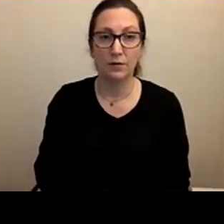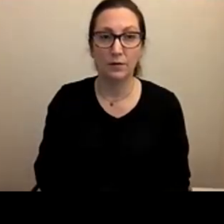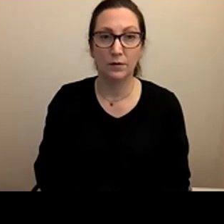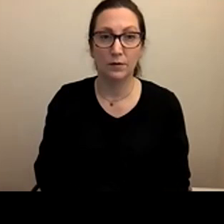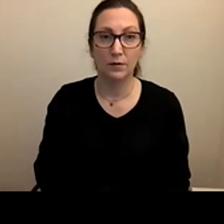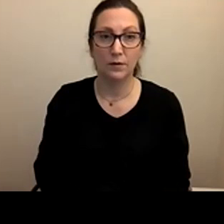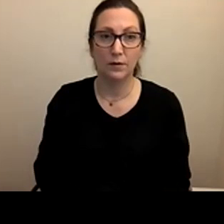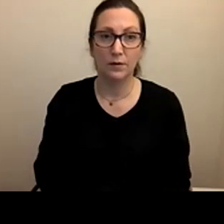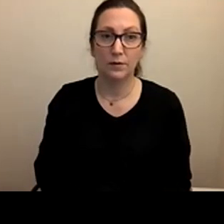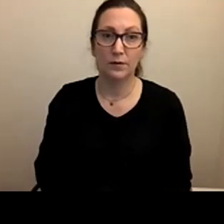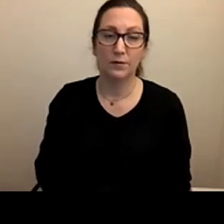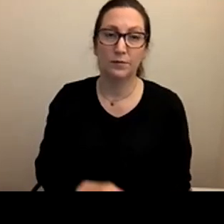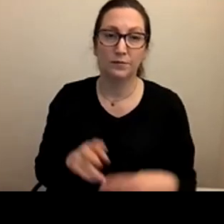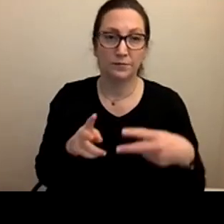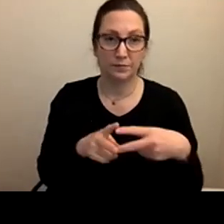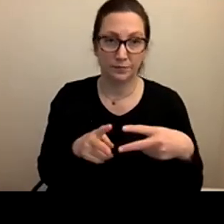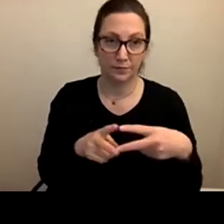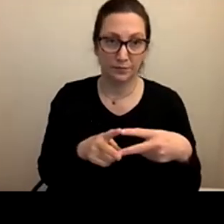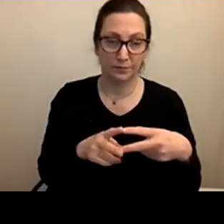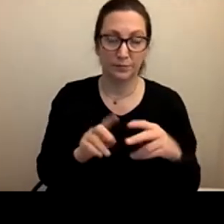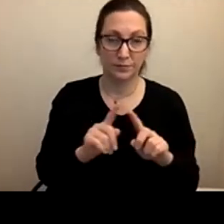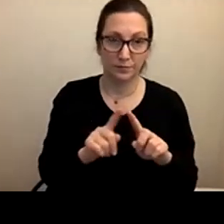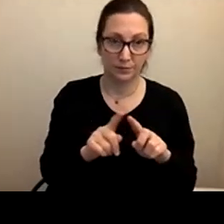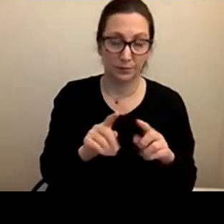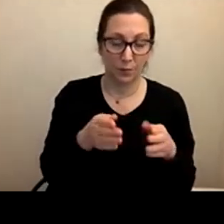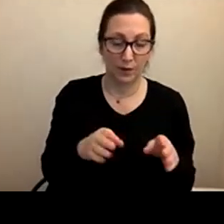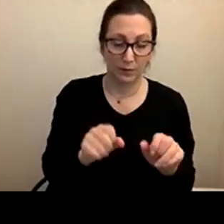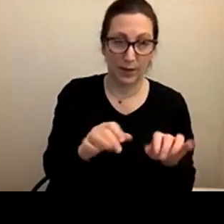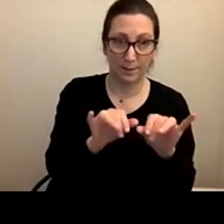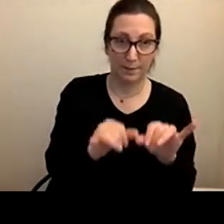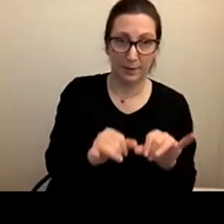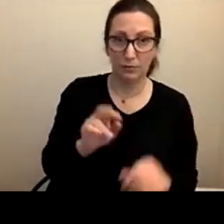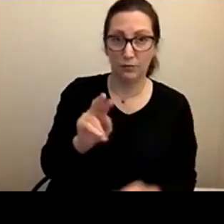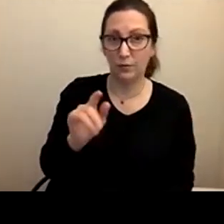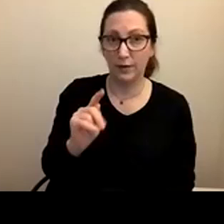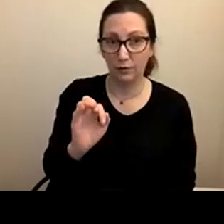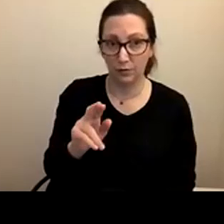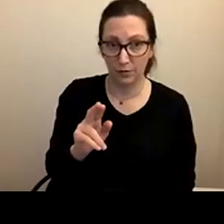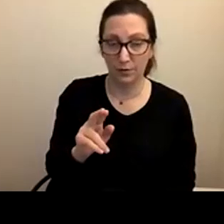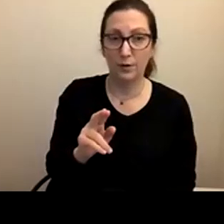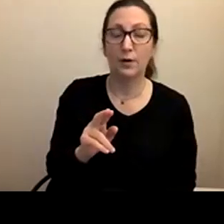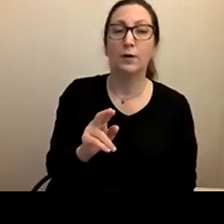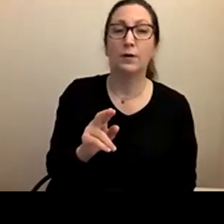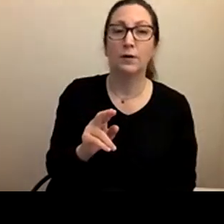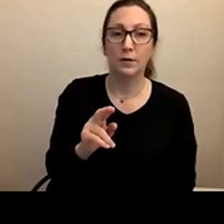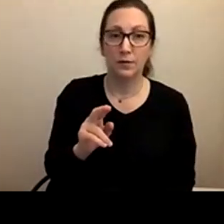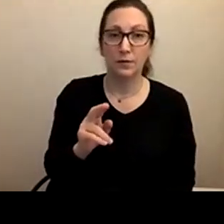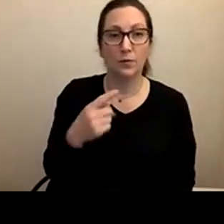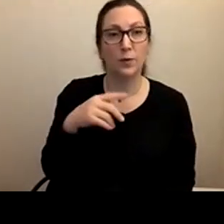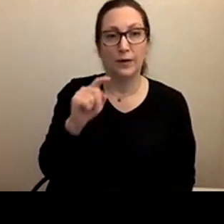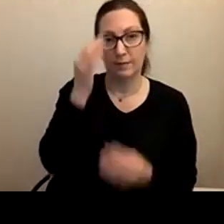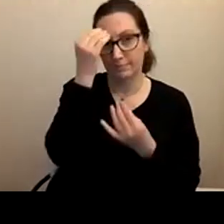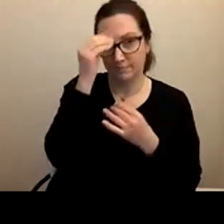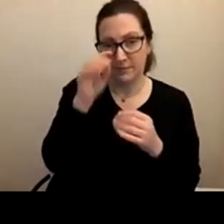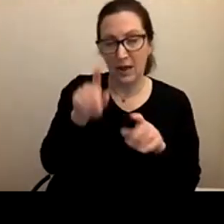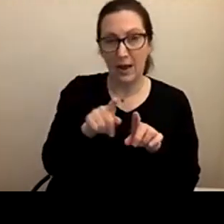one quantitative and one qualitative measure of rigor we need to consider as we are thinking about our